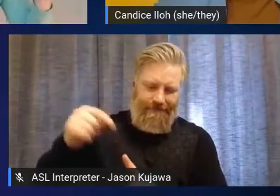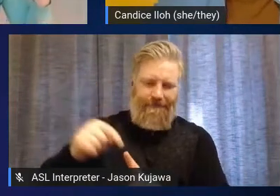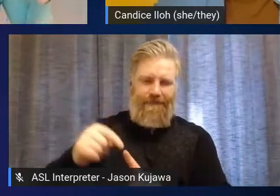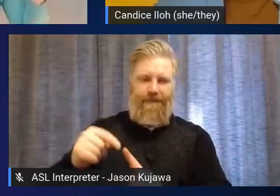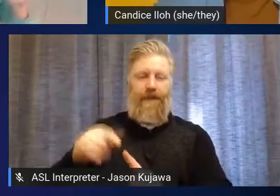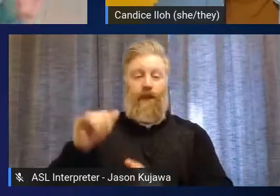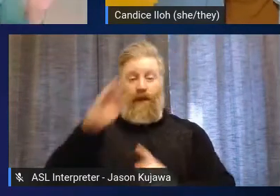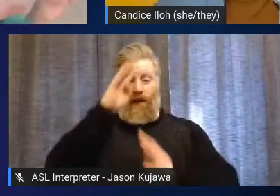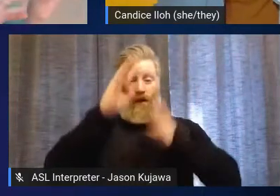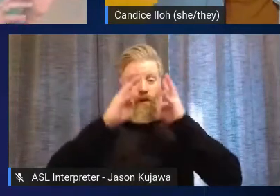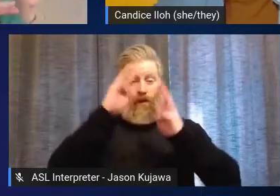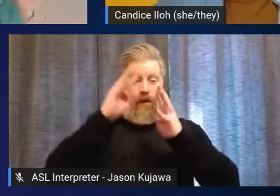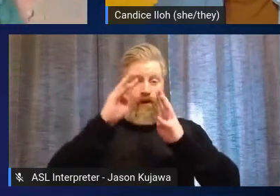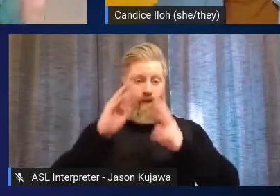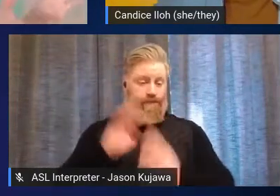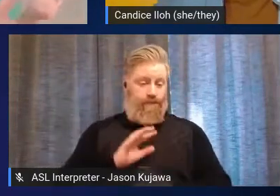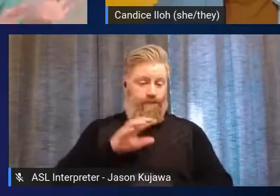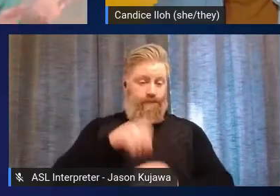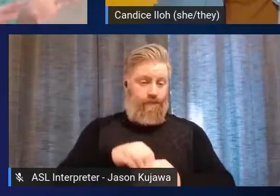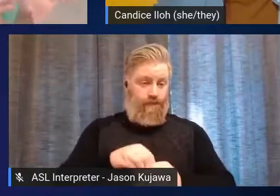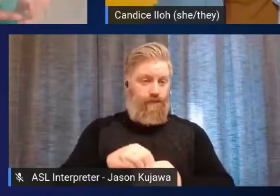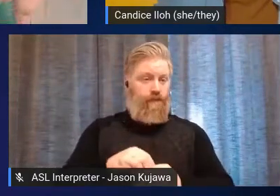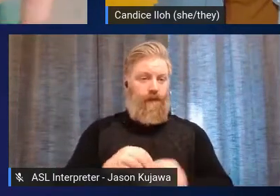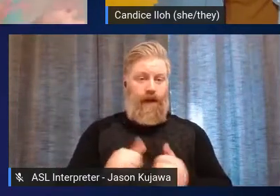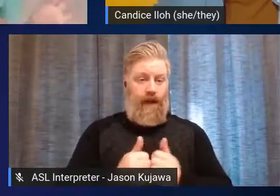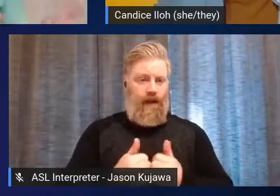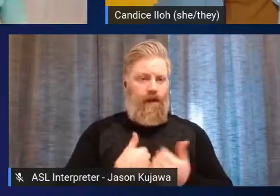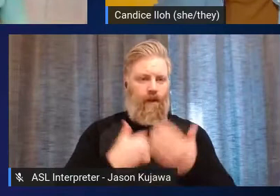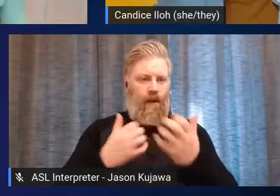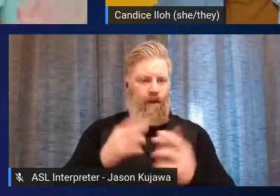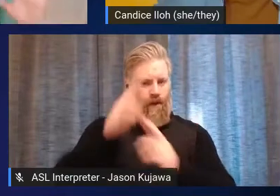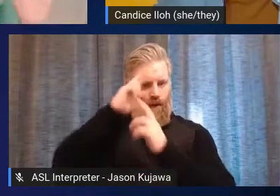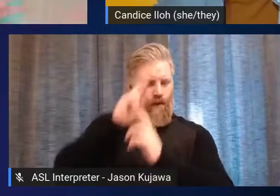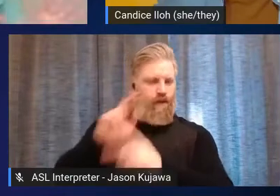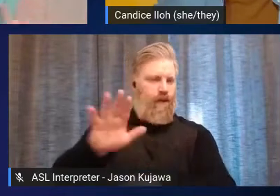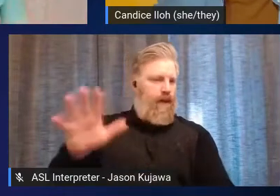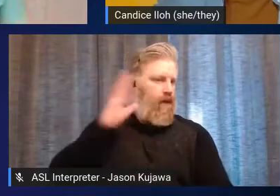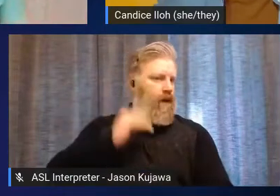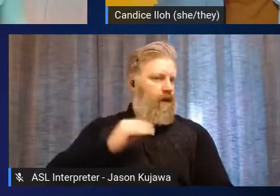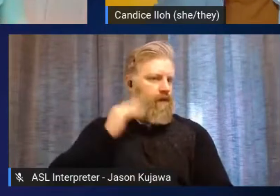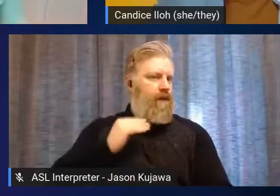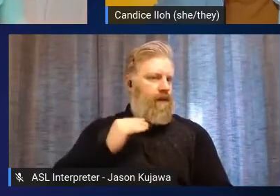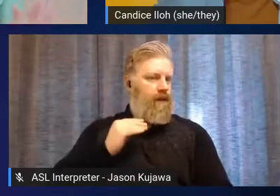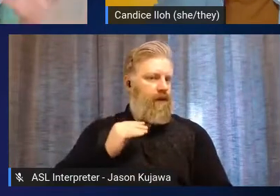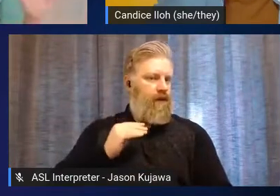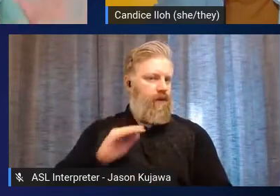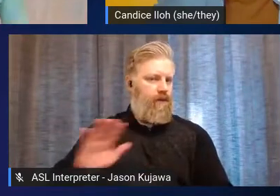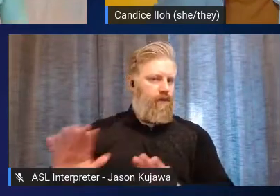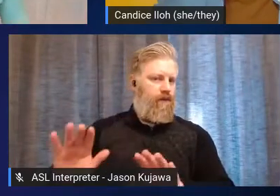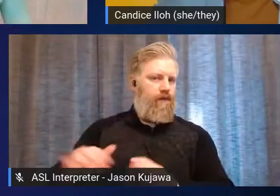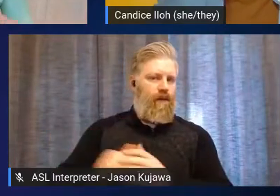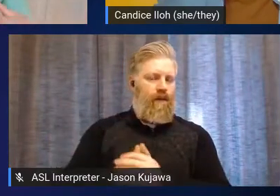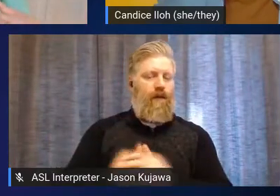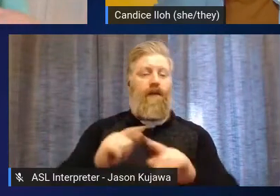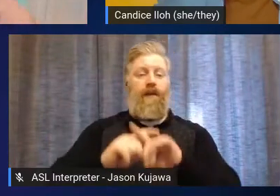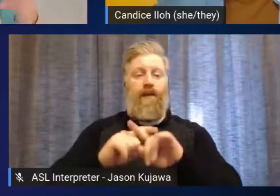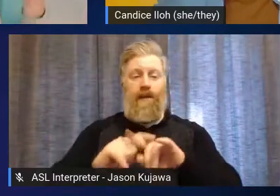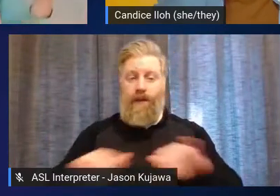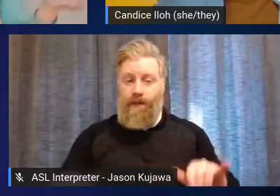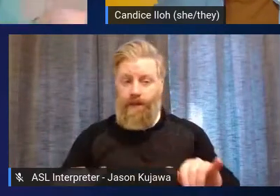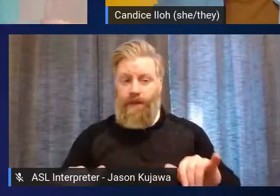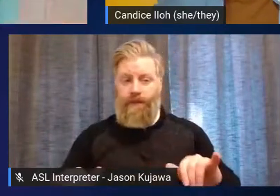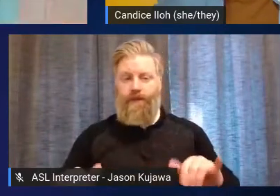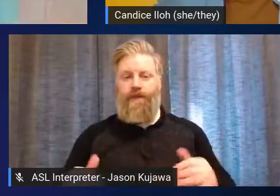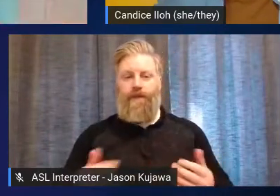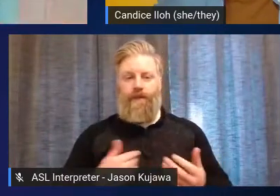in trying to be as respectful of those experiences and the people who lived them, while also trying to